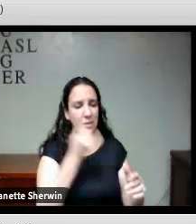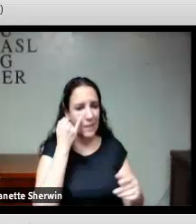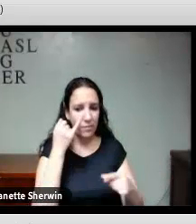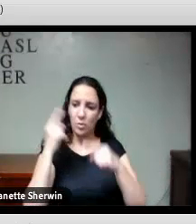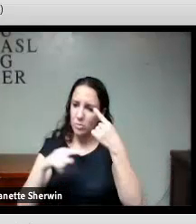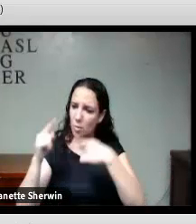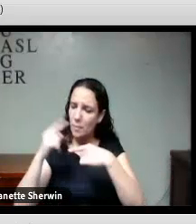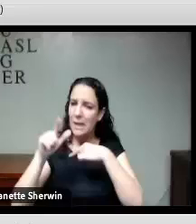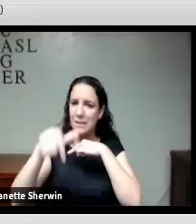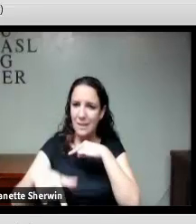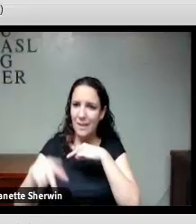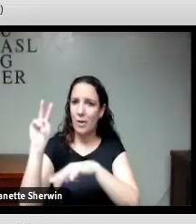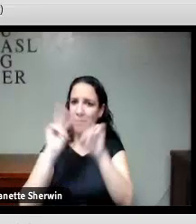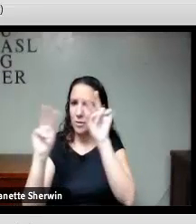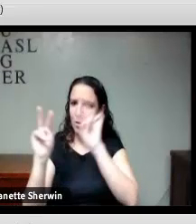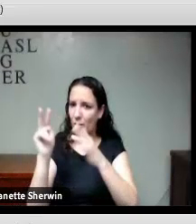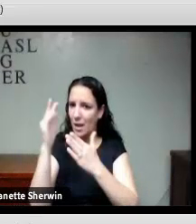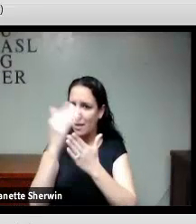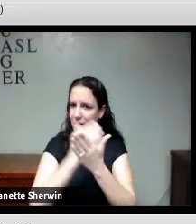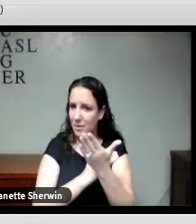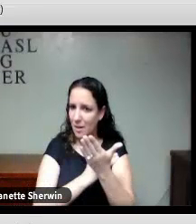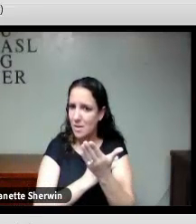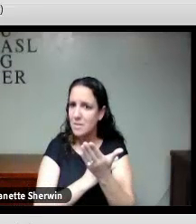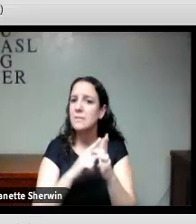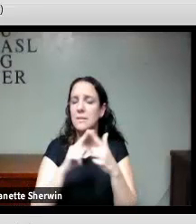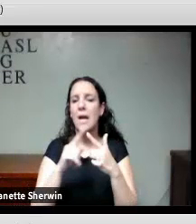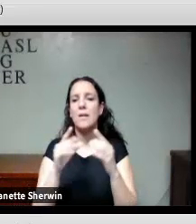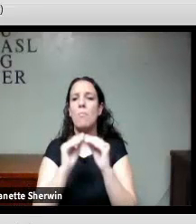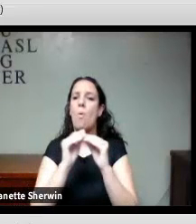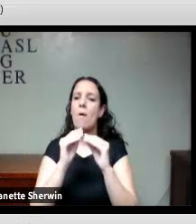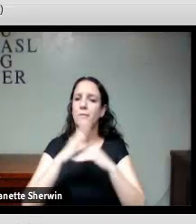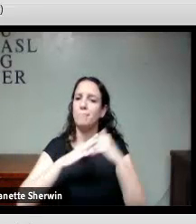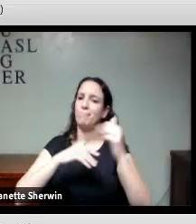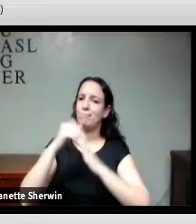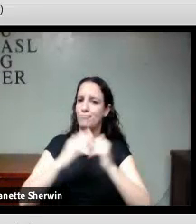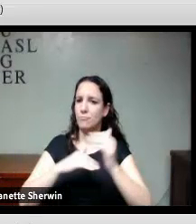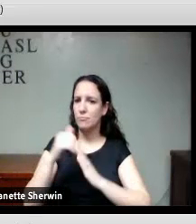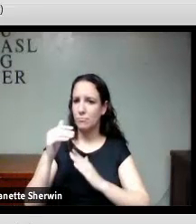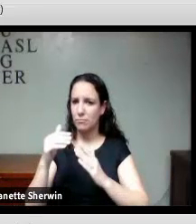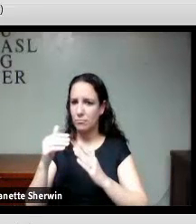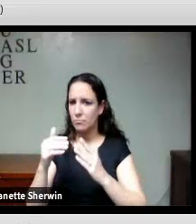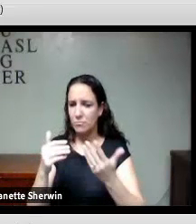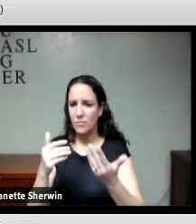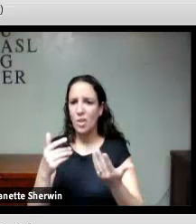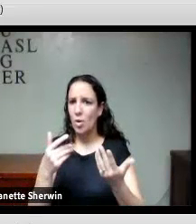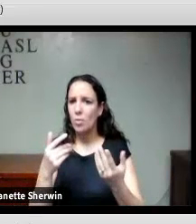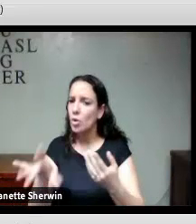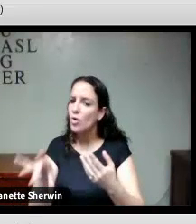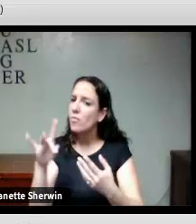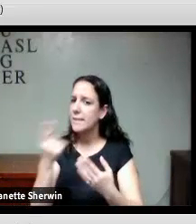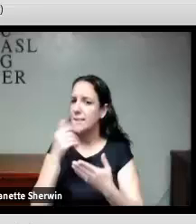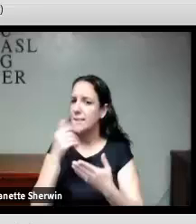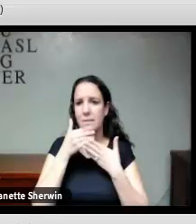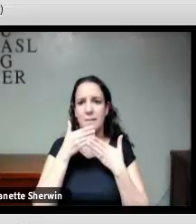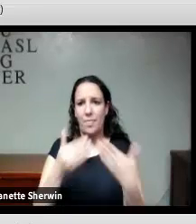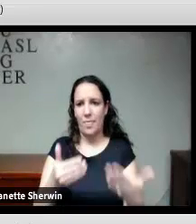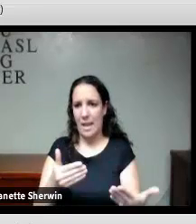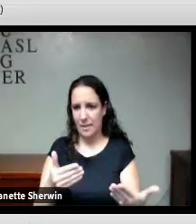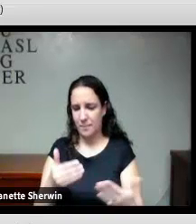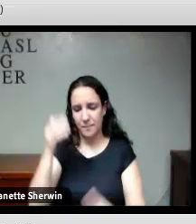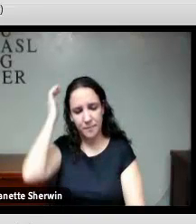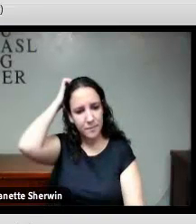occasionally, it will become second nature to you to find something to thank them for in the interaction, and you may have